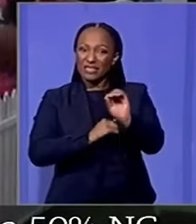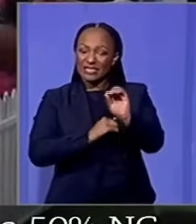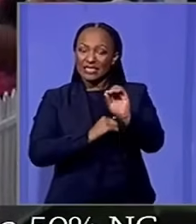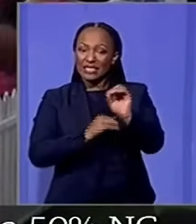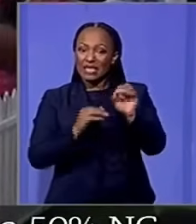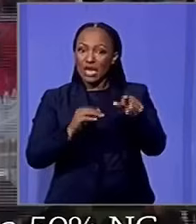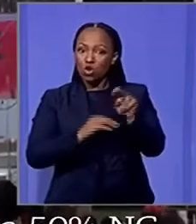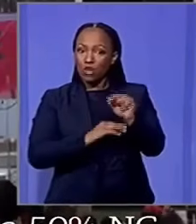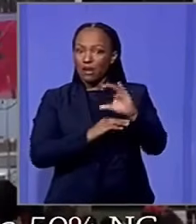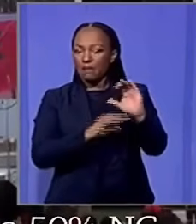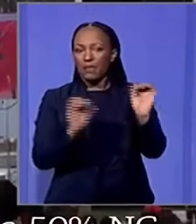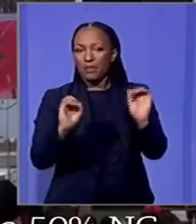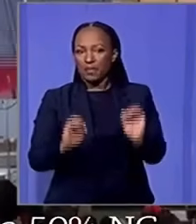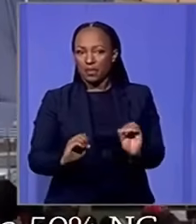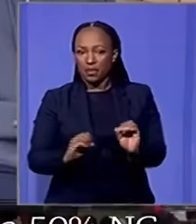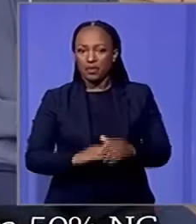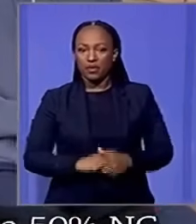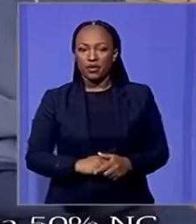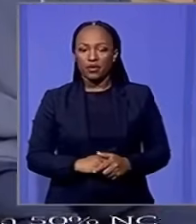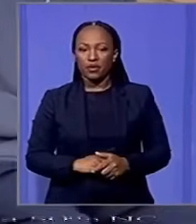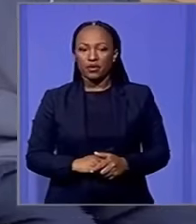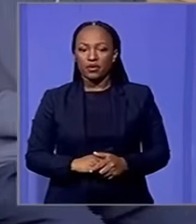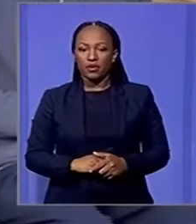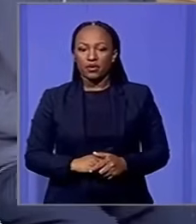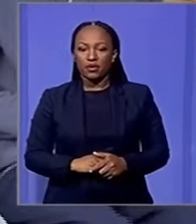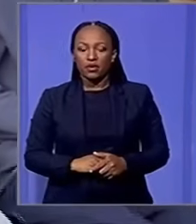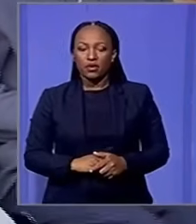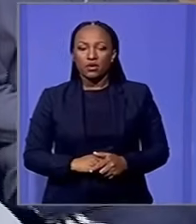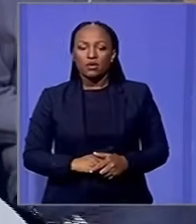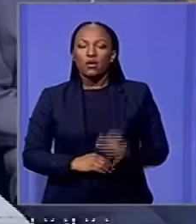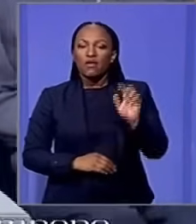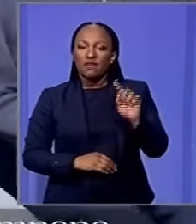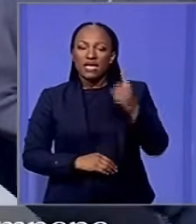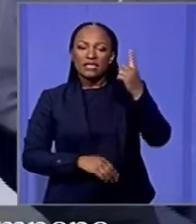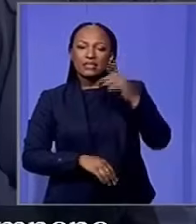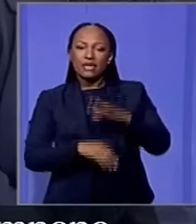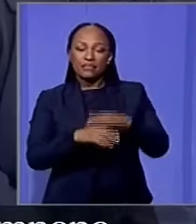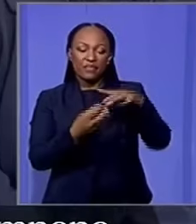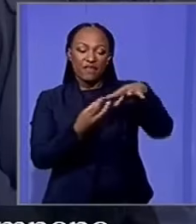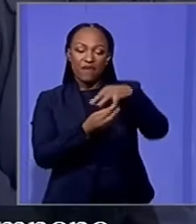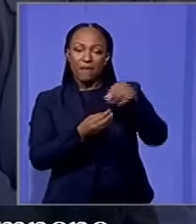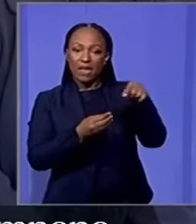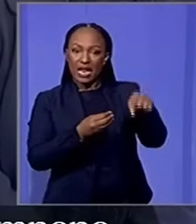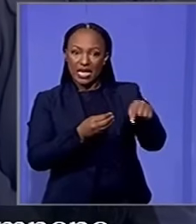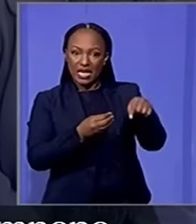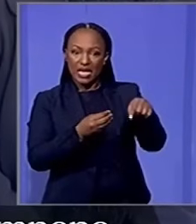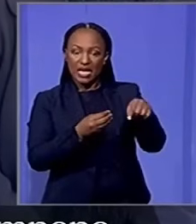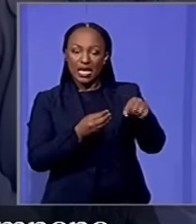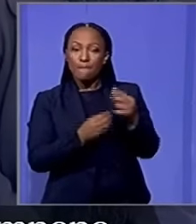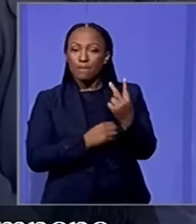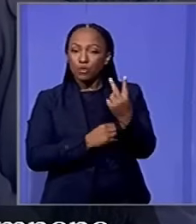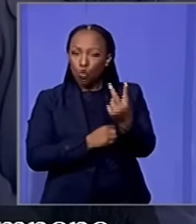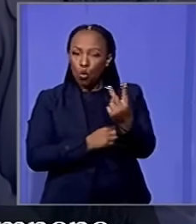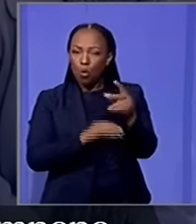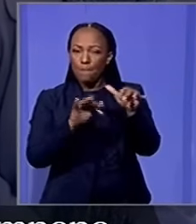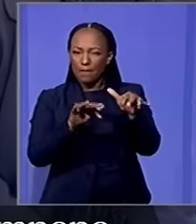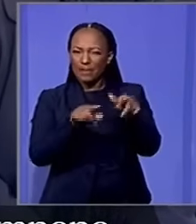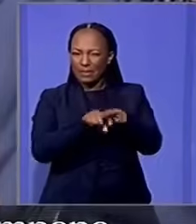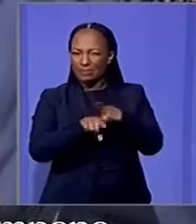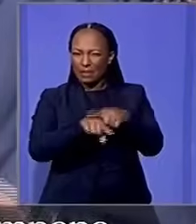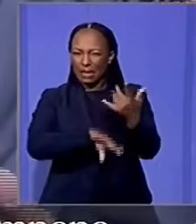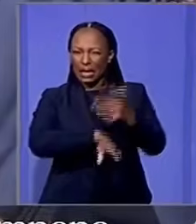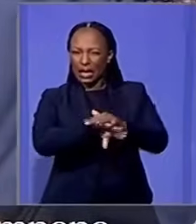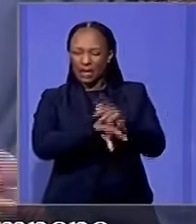Cape. Ke mathomo ka molapeng le la rena re latlhela ke ditlhogo tše pedi ka nako e